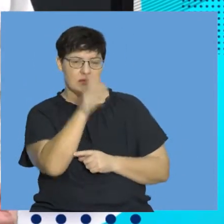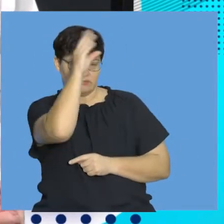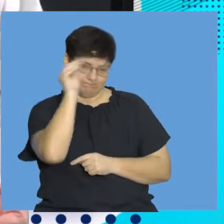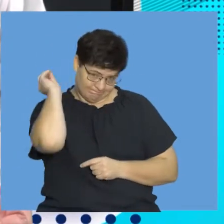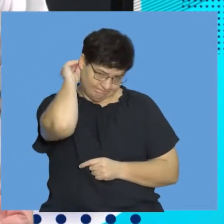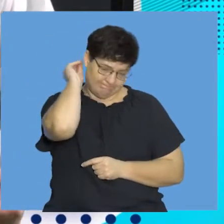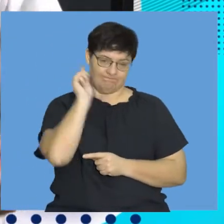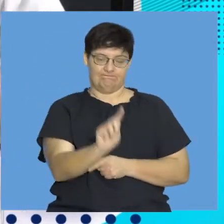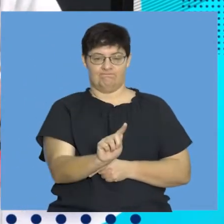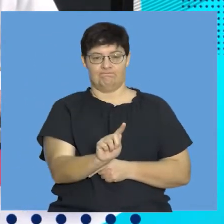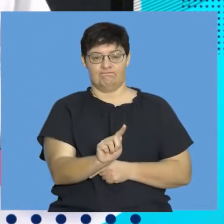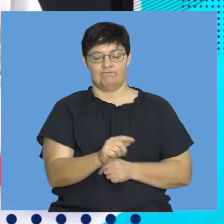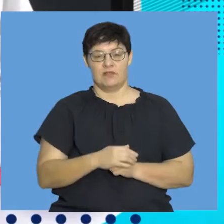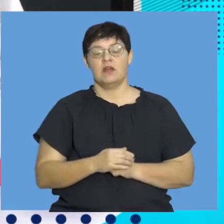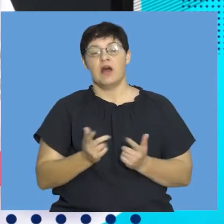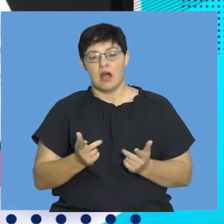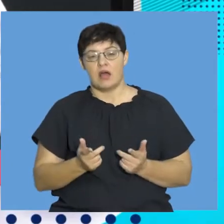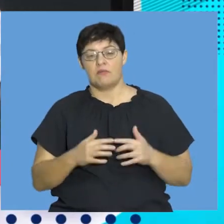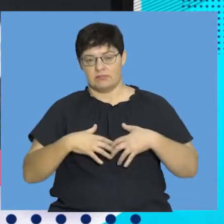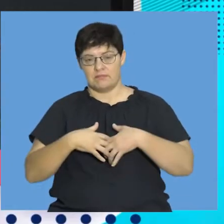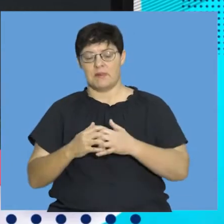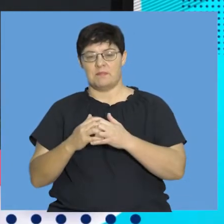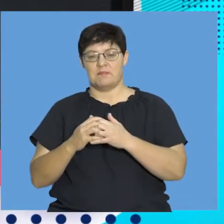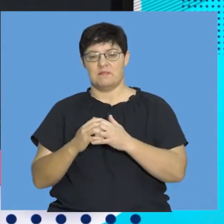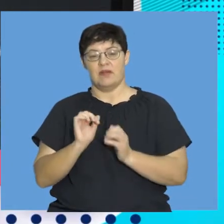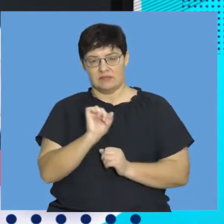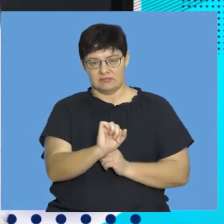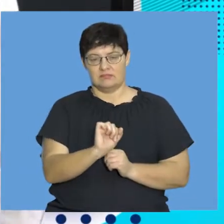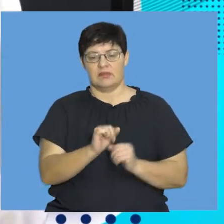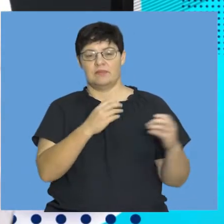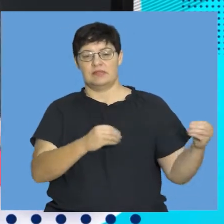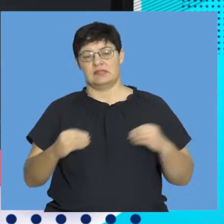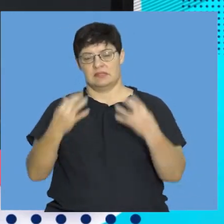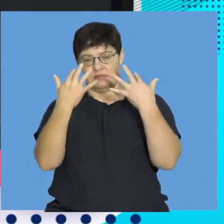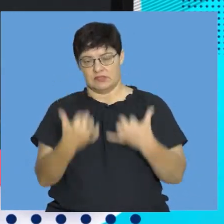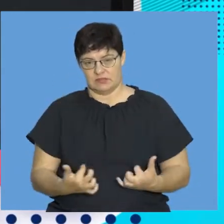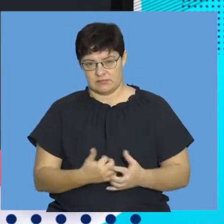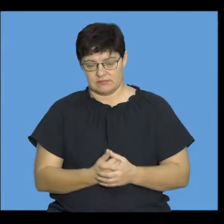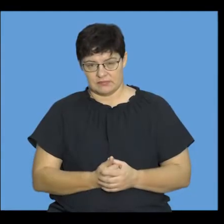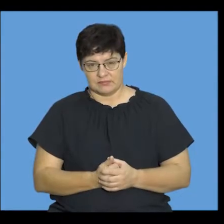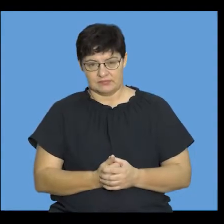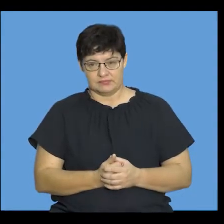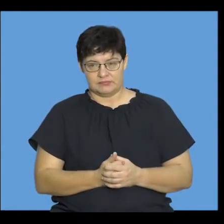into consideration when you are drawing up your business budget.